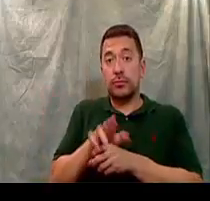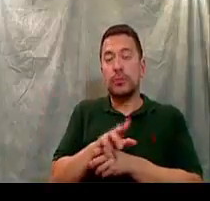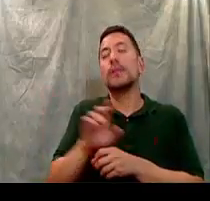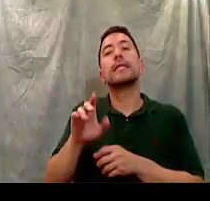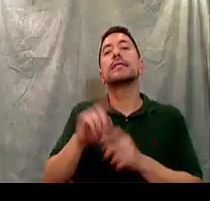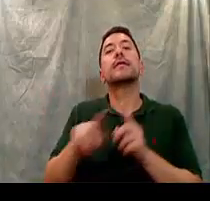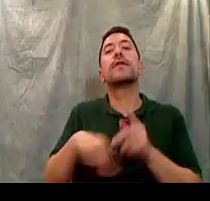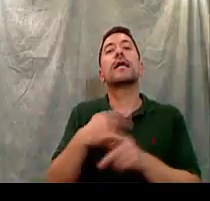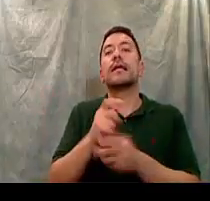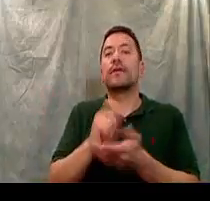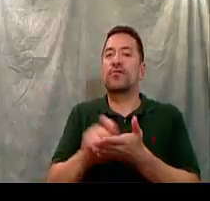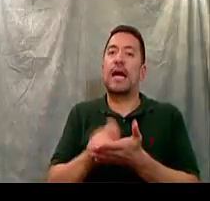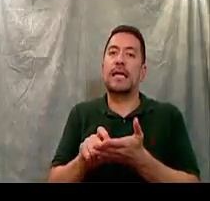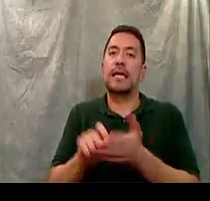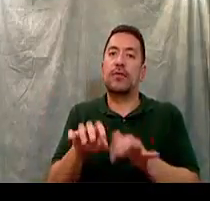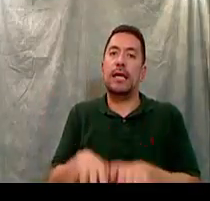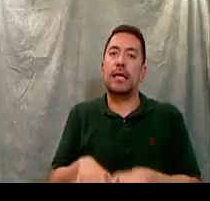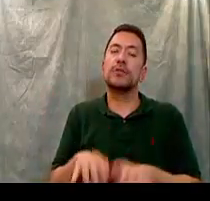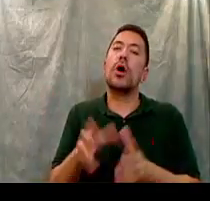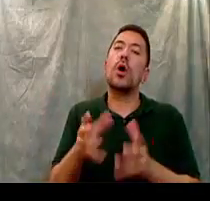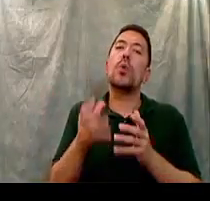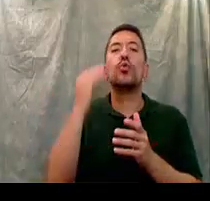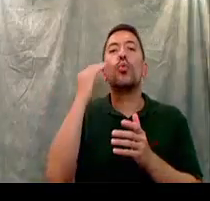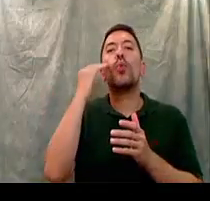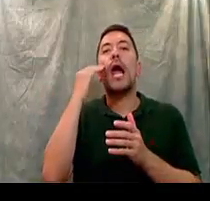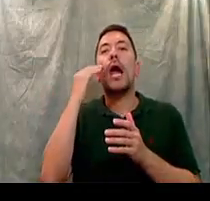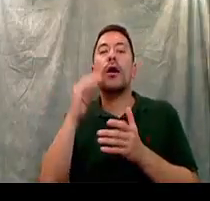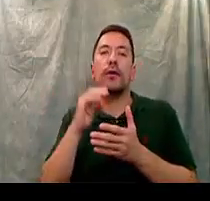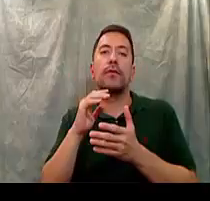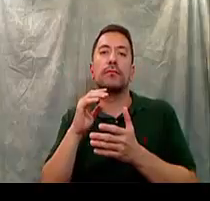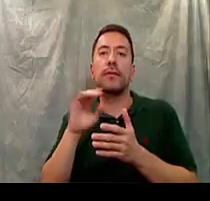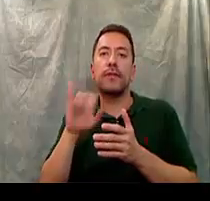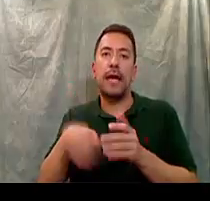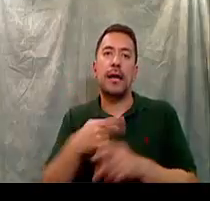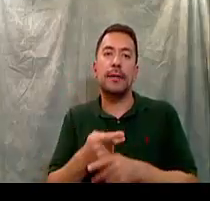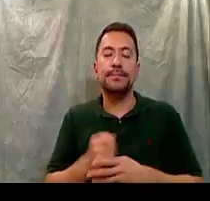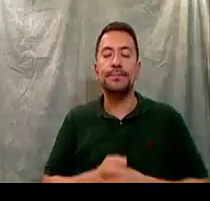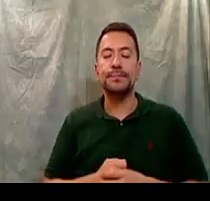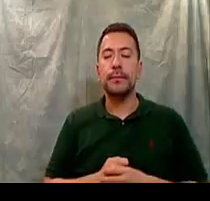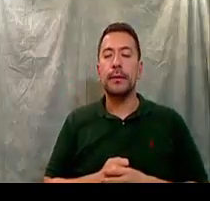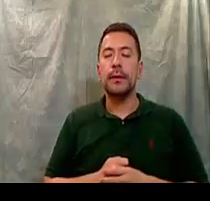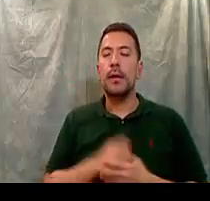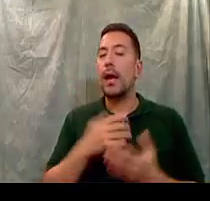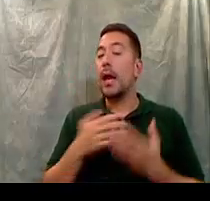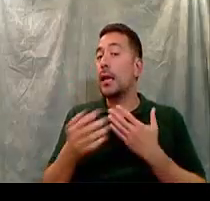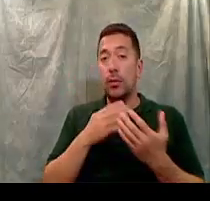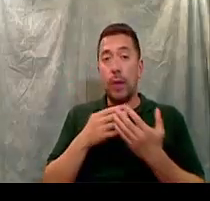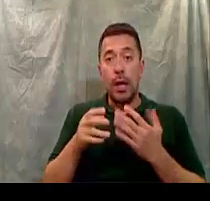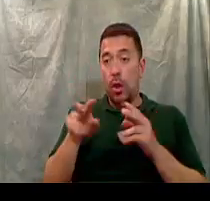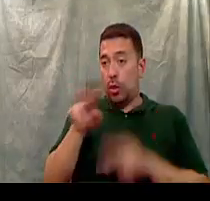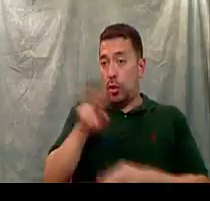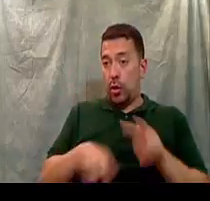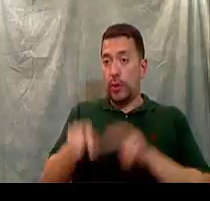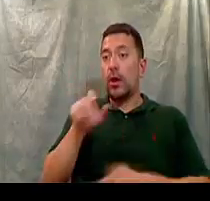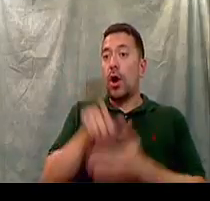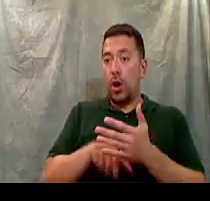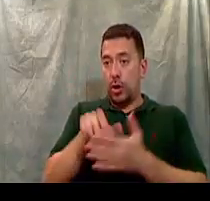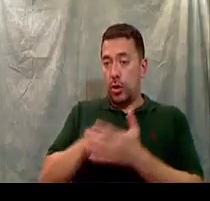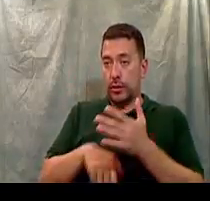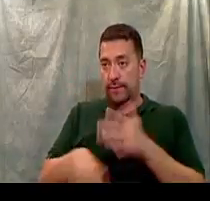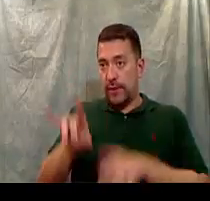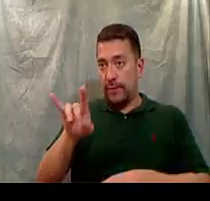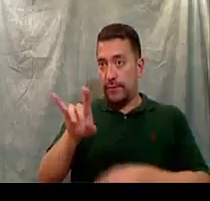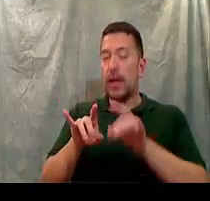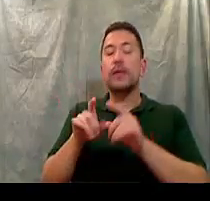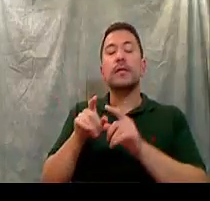type of writing in a way. So I just want you to have awareness around that. But nonetheless, look at these articles that you have come across. Look at some of